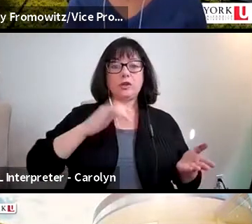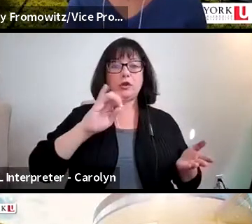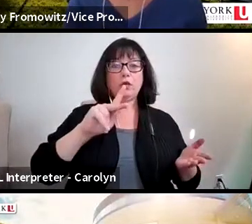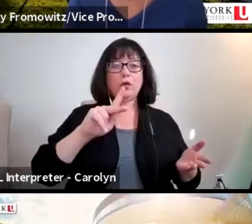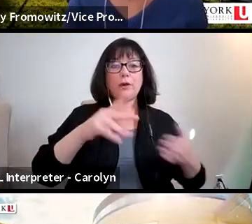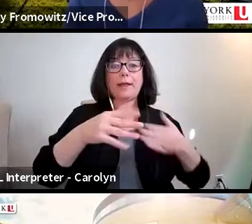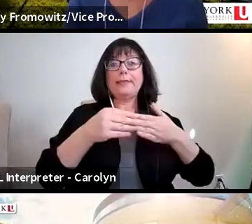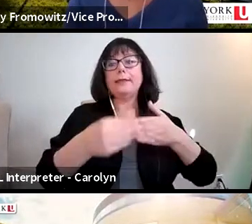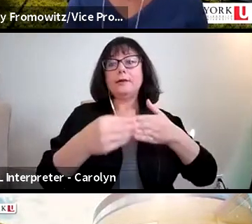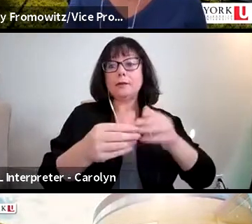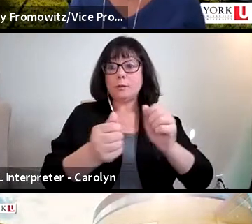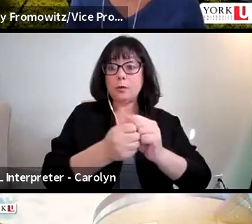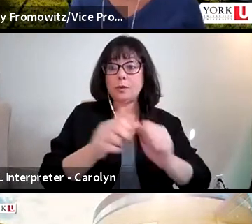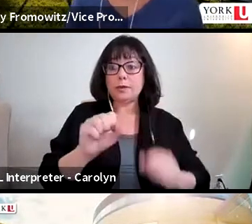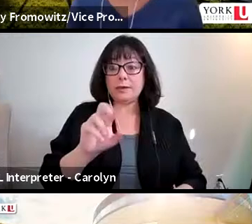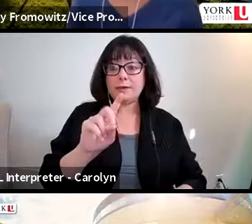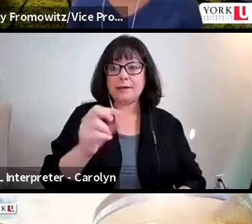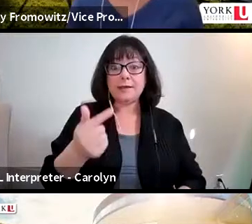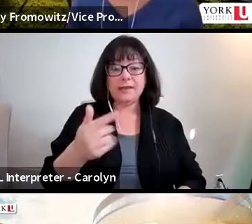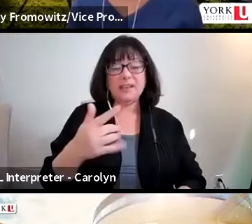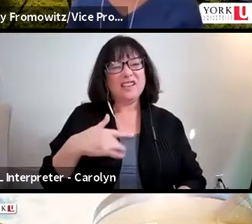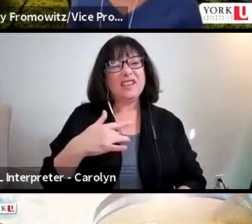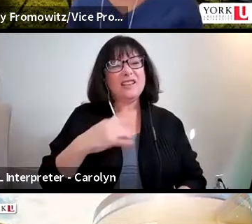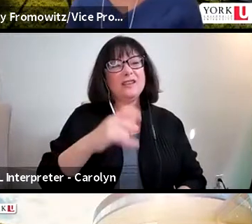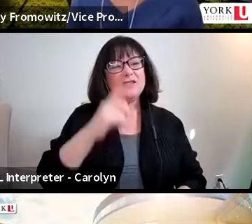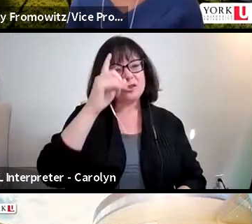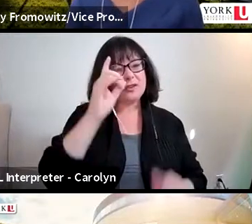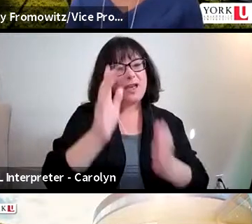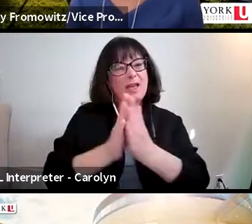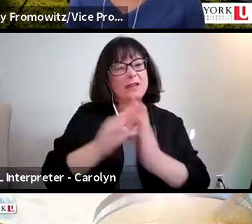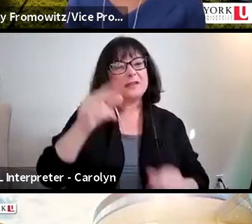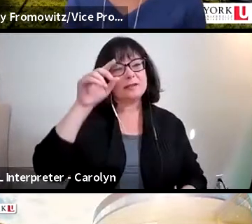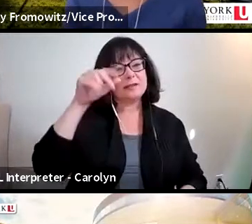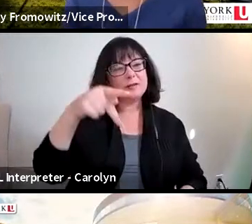you to respond to what we do now and where we're going with the plan.